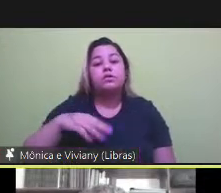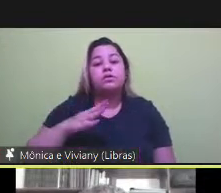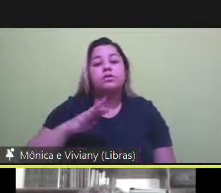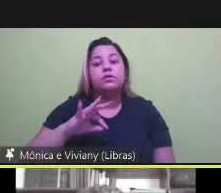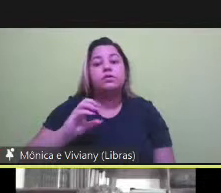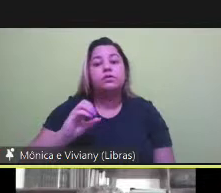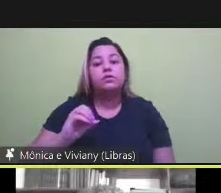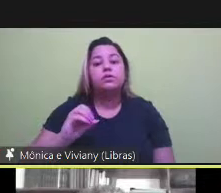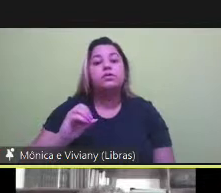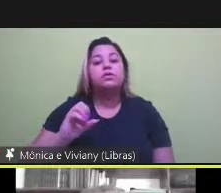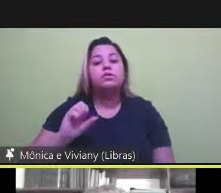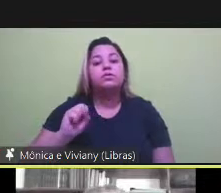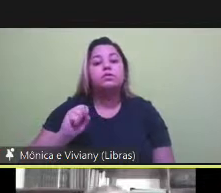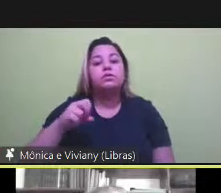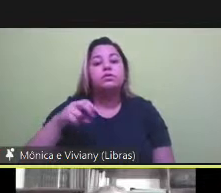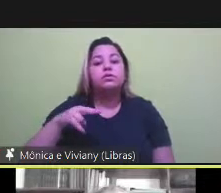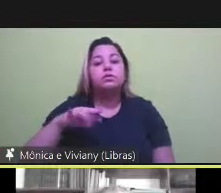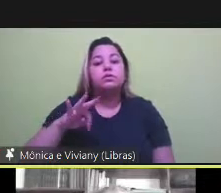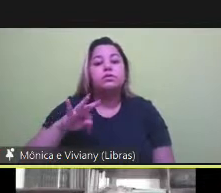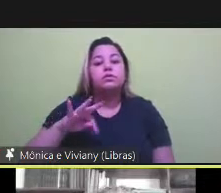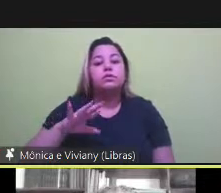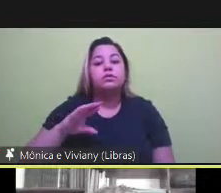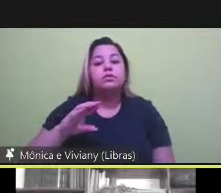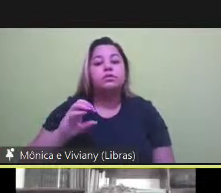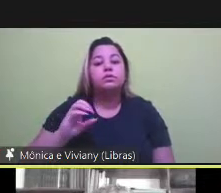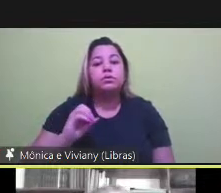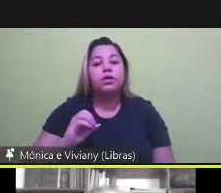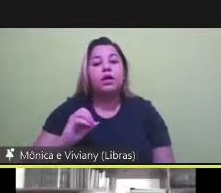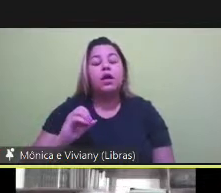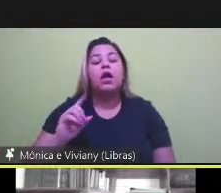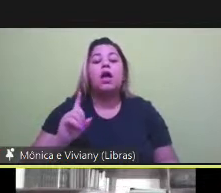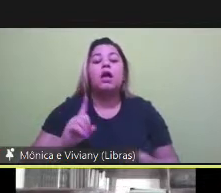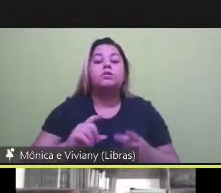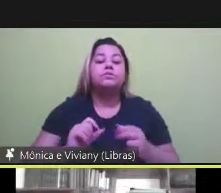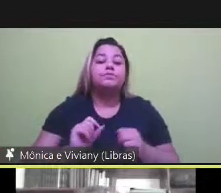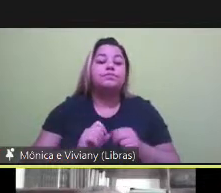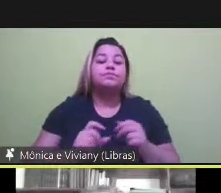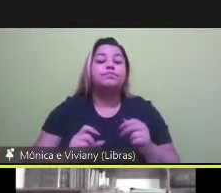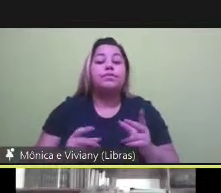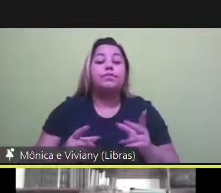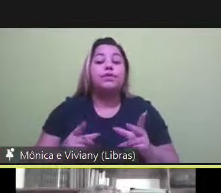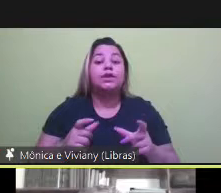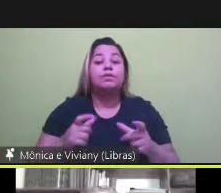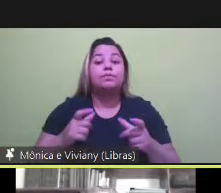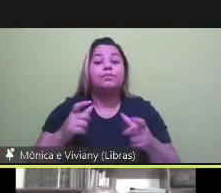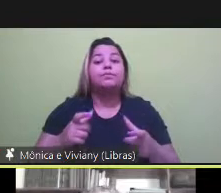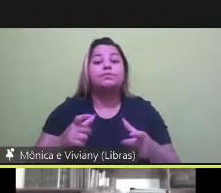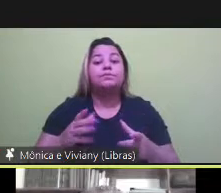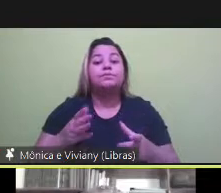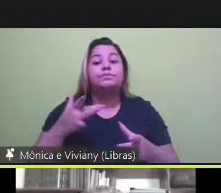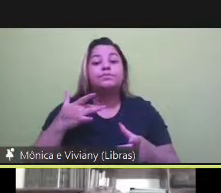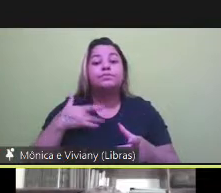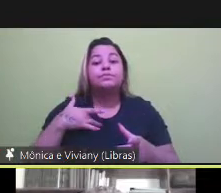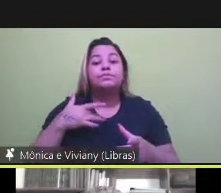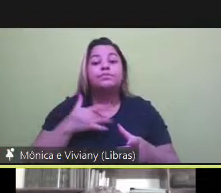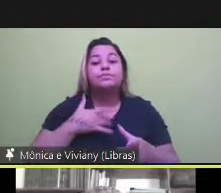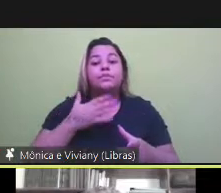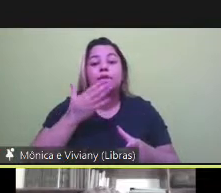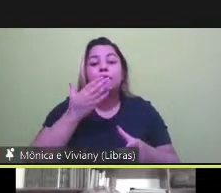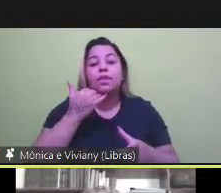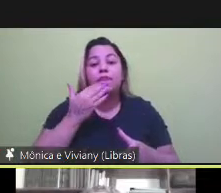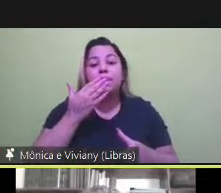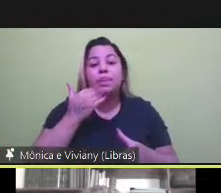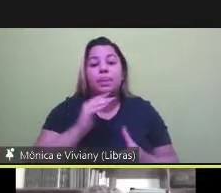realm, my colleague Monse is going to talk about this to promote very healthy habits and then in